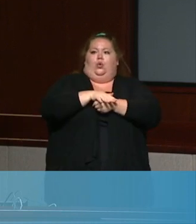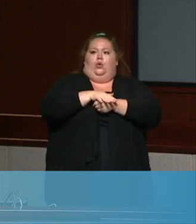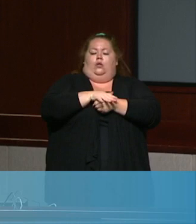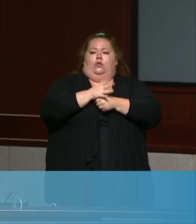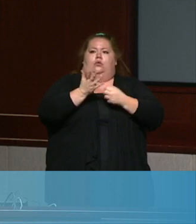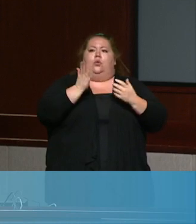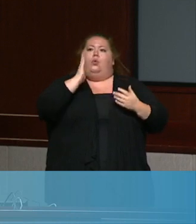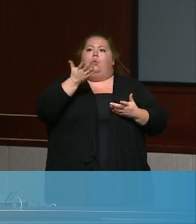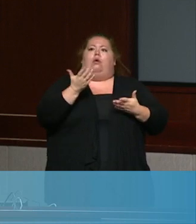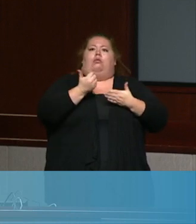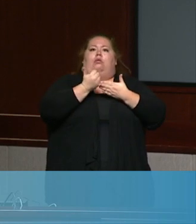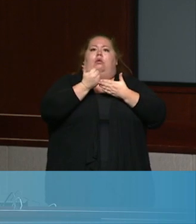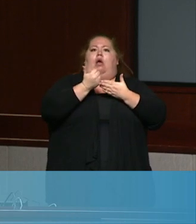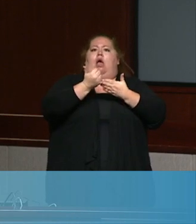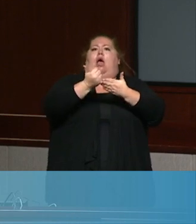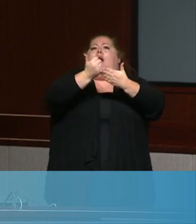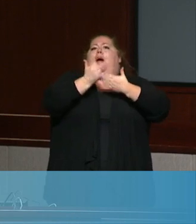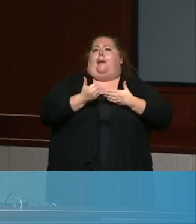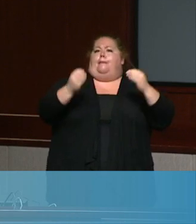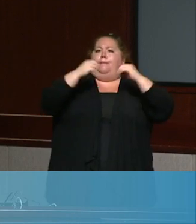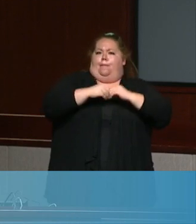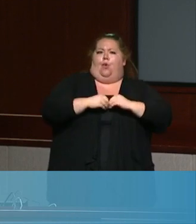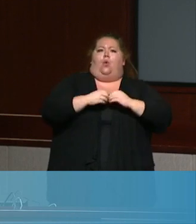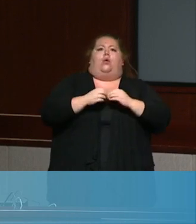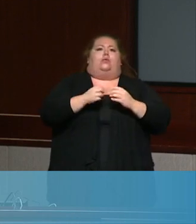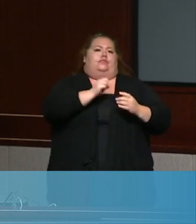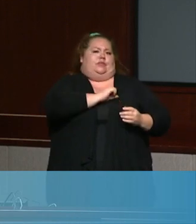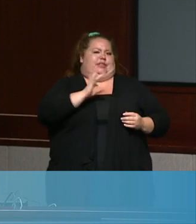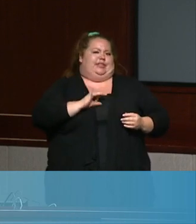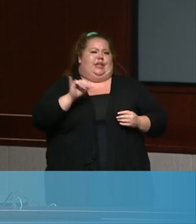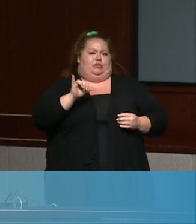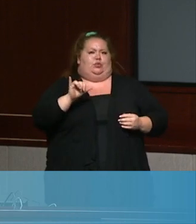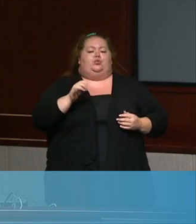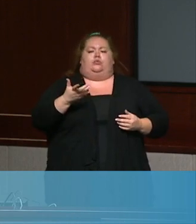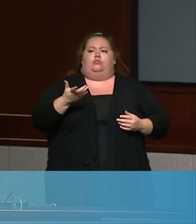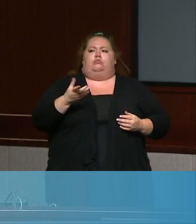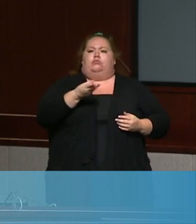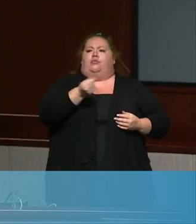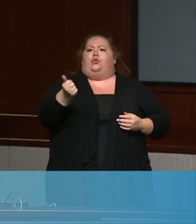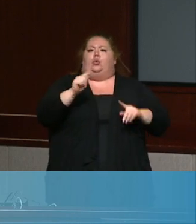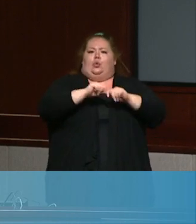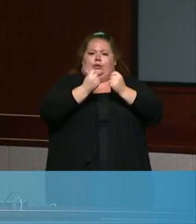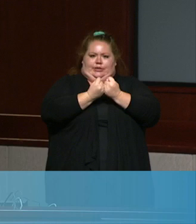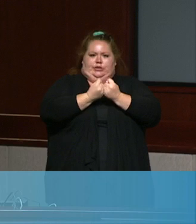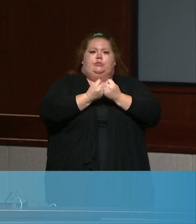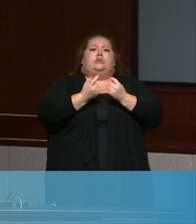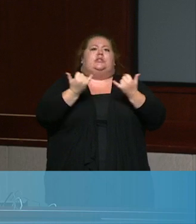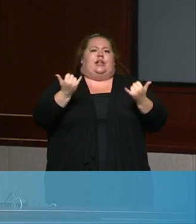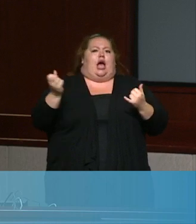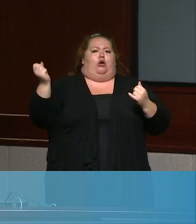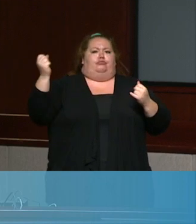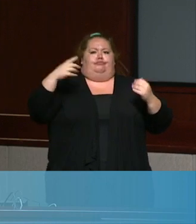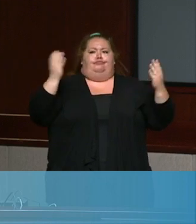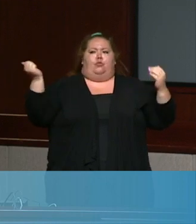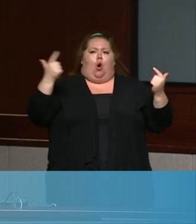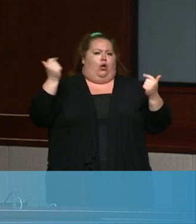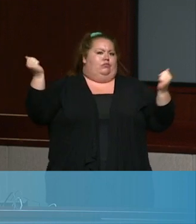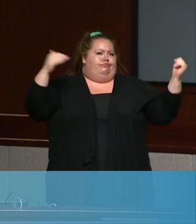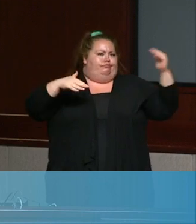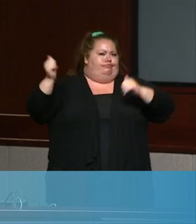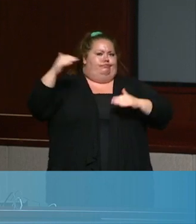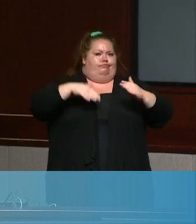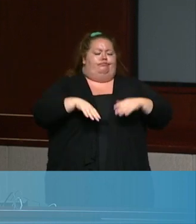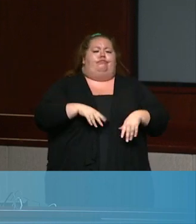imminent staffing shortages. So we have several teams in Kern County, Kern Medical, Adventist Delano,